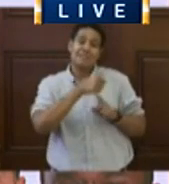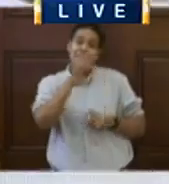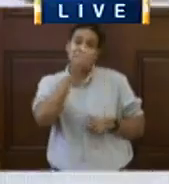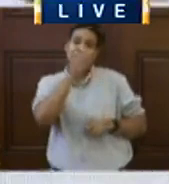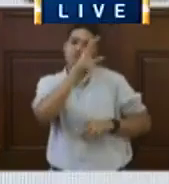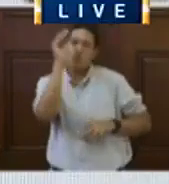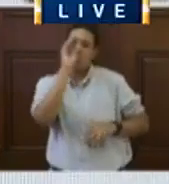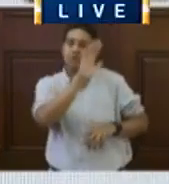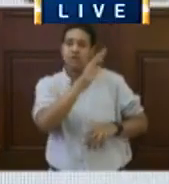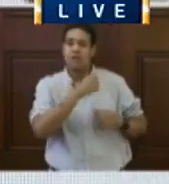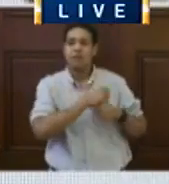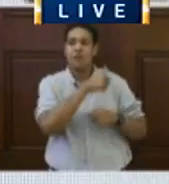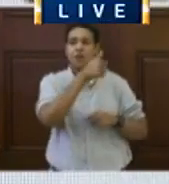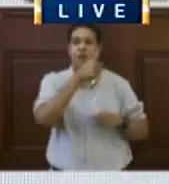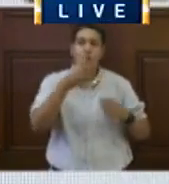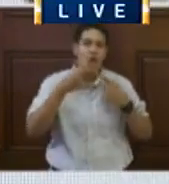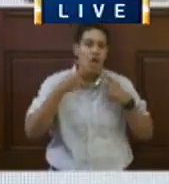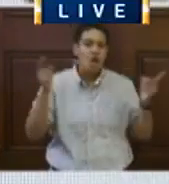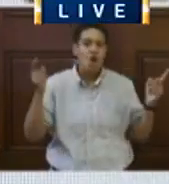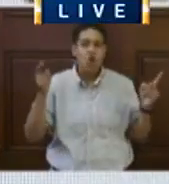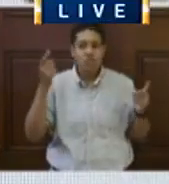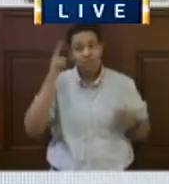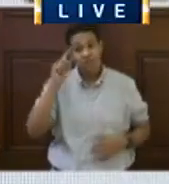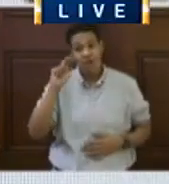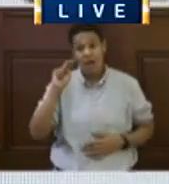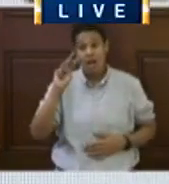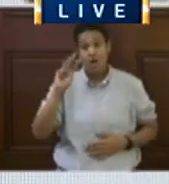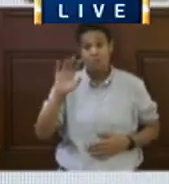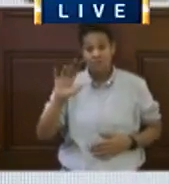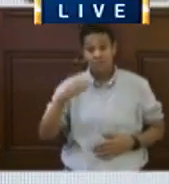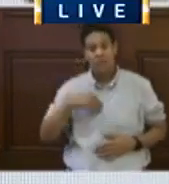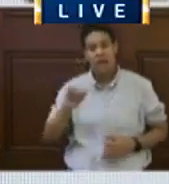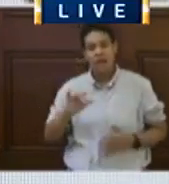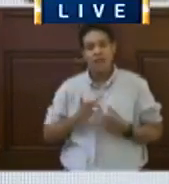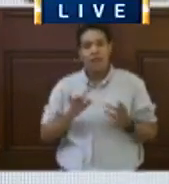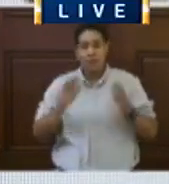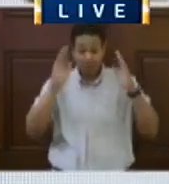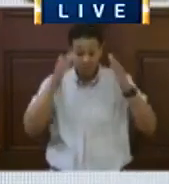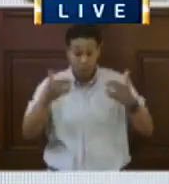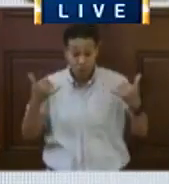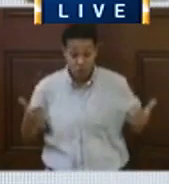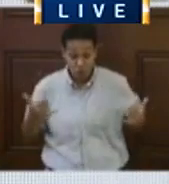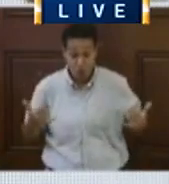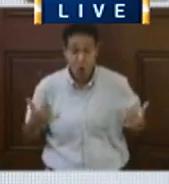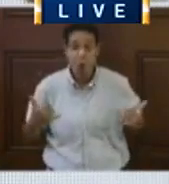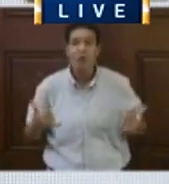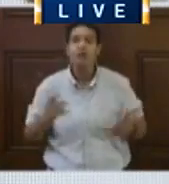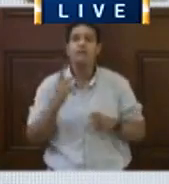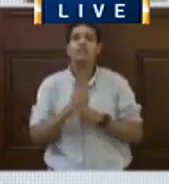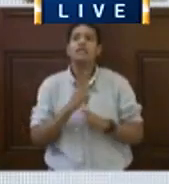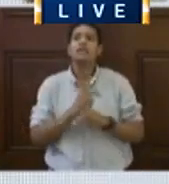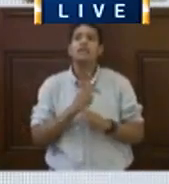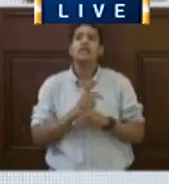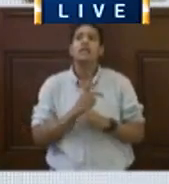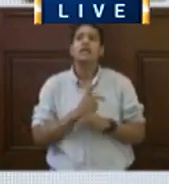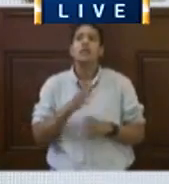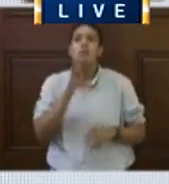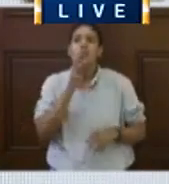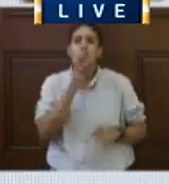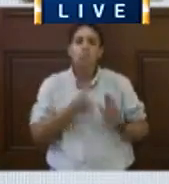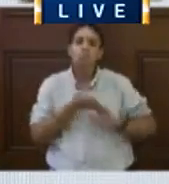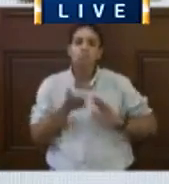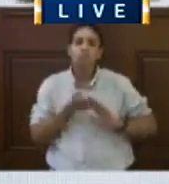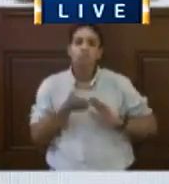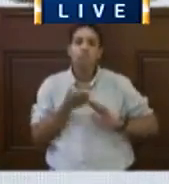own announcements. For NWC, the focus right now is to keep the utility service up,